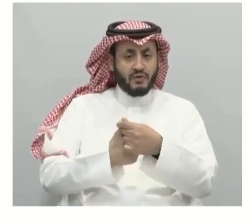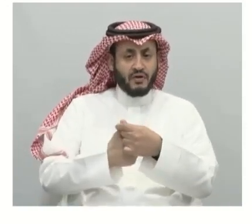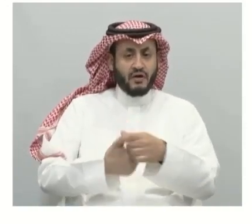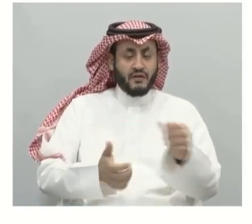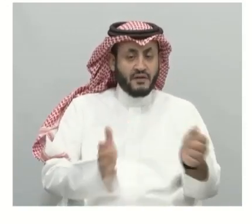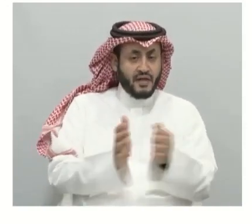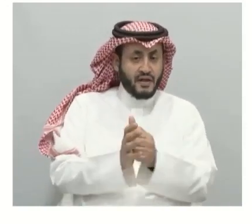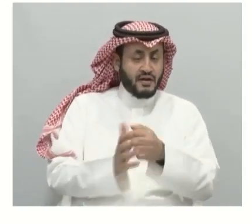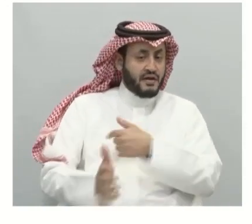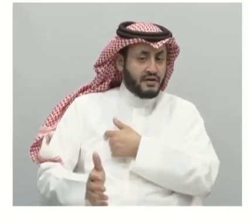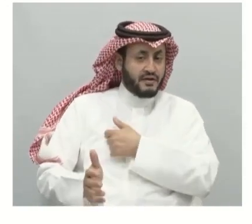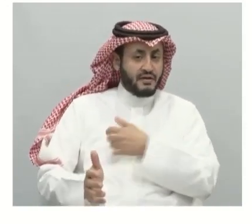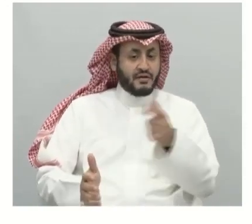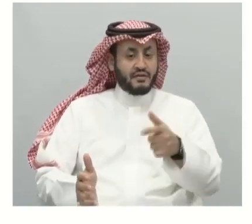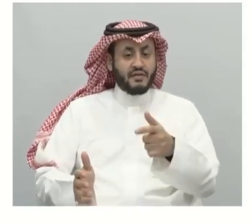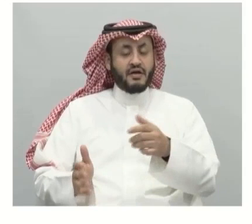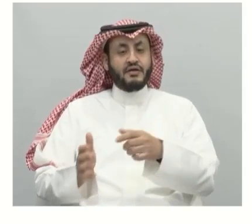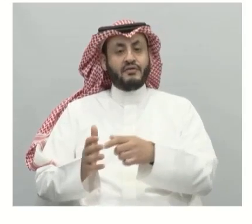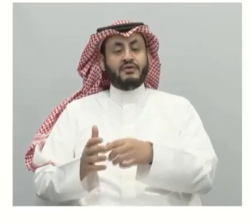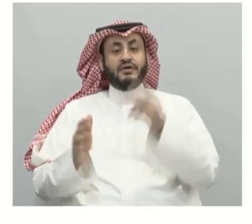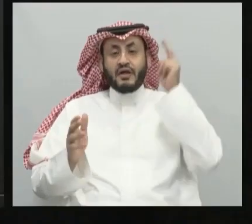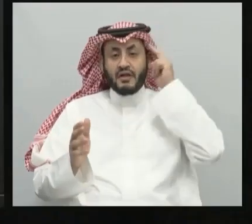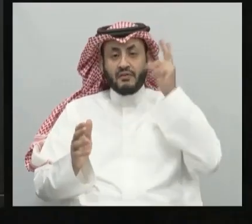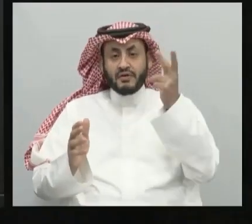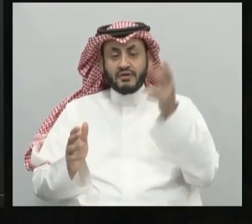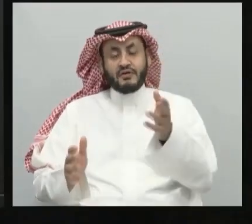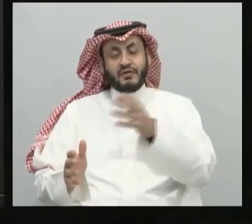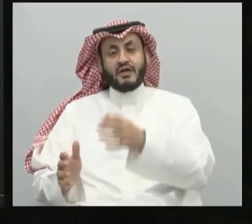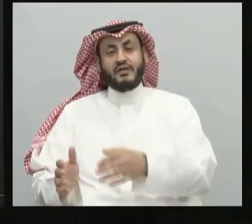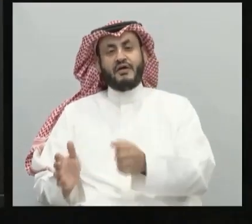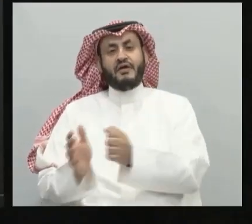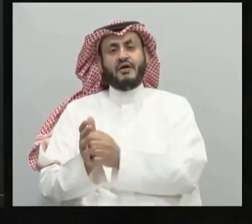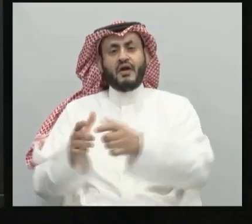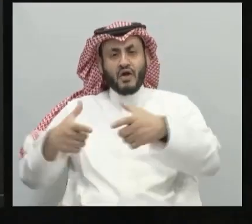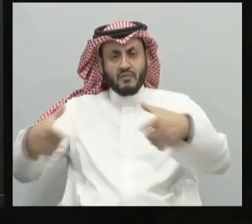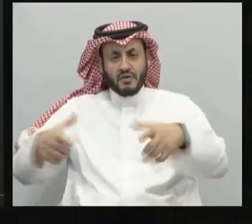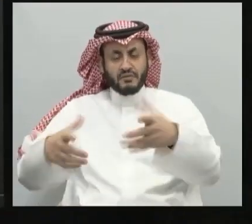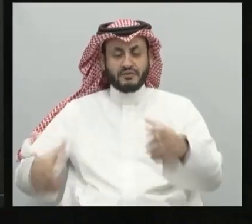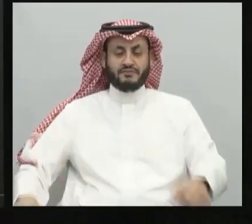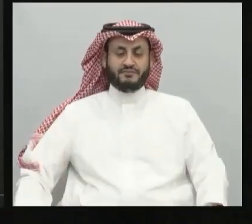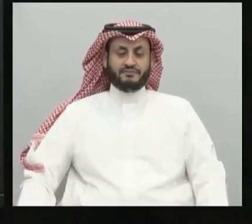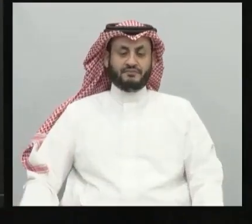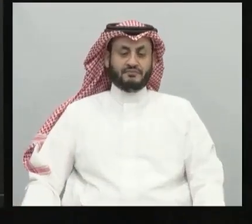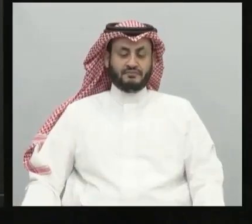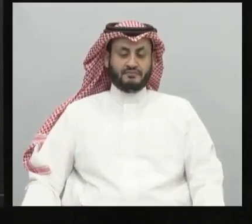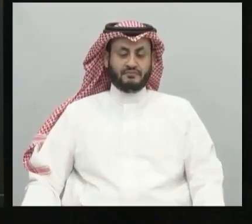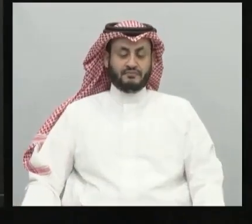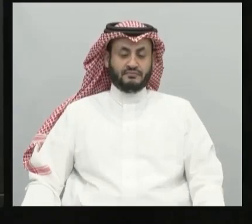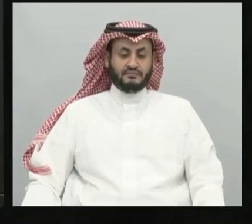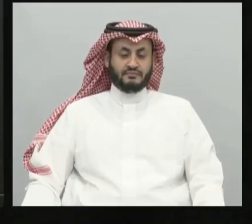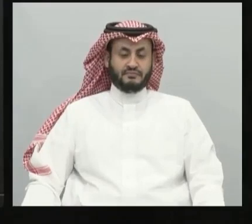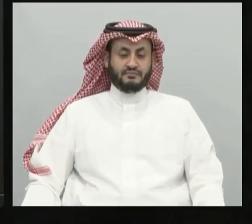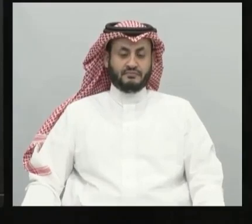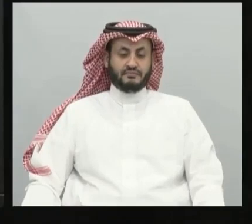that? I'm sure my knowledgeable girls and boys, you know most of them from your information.